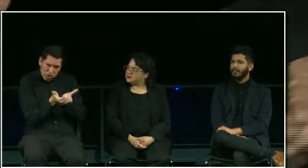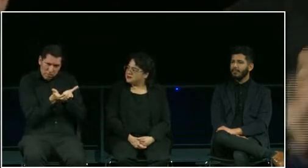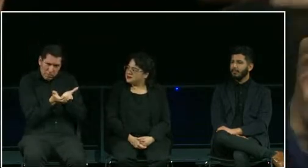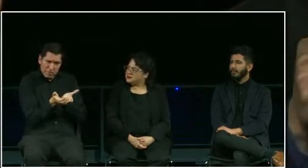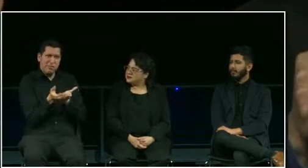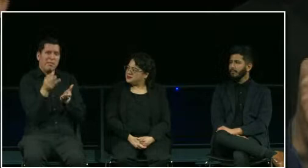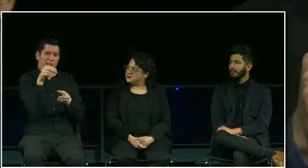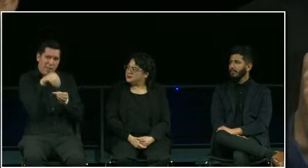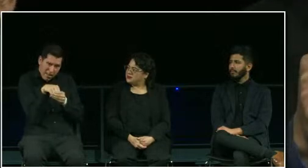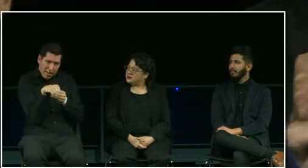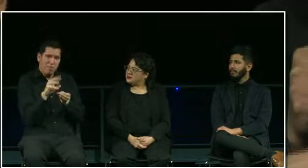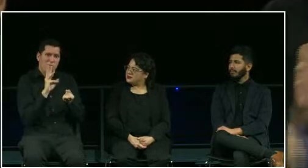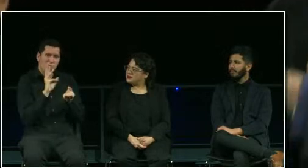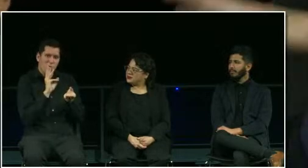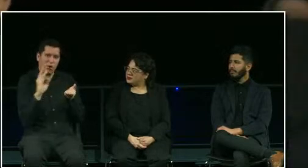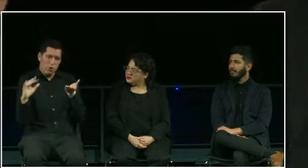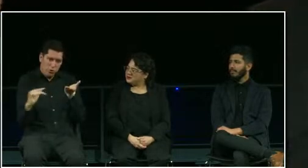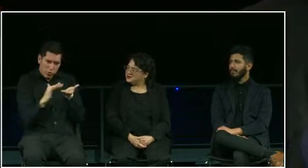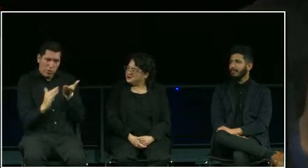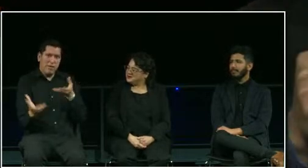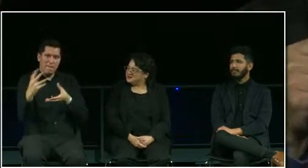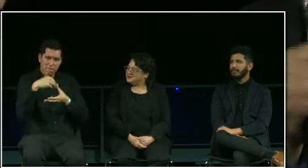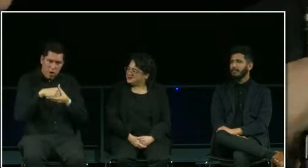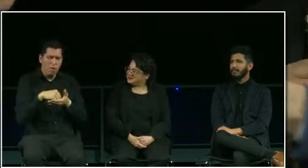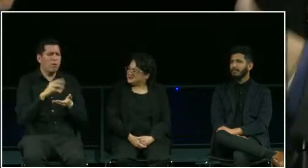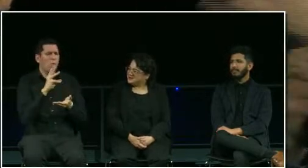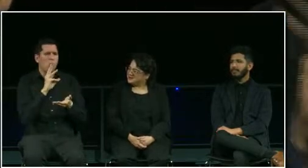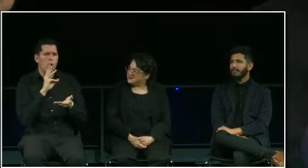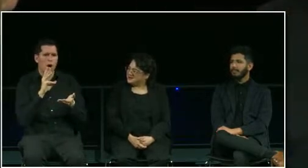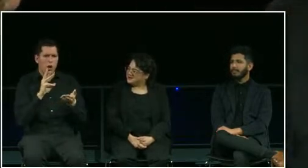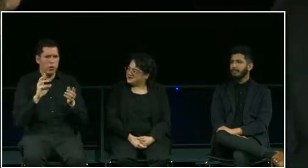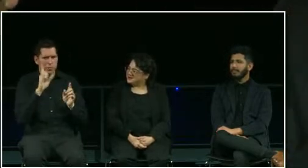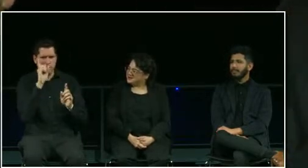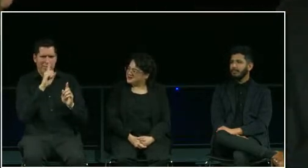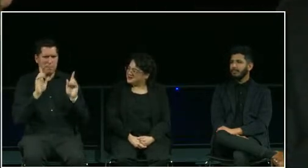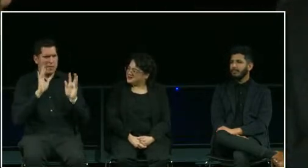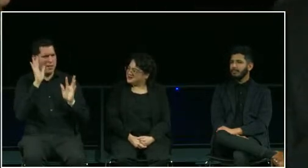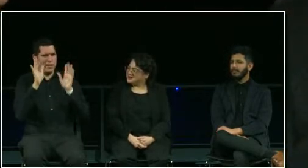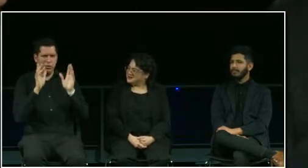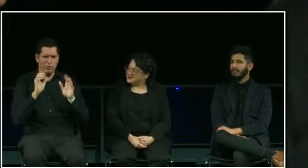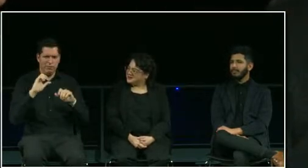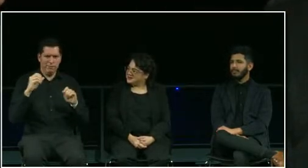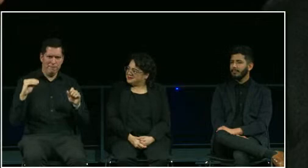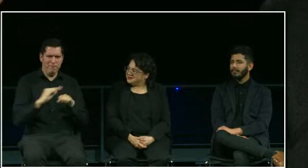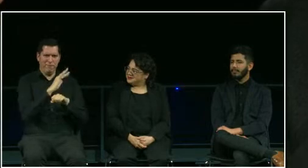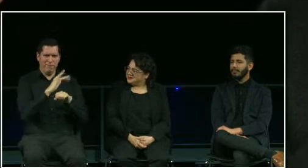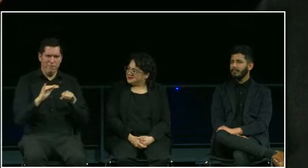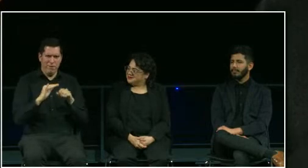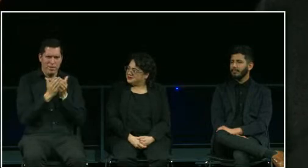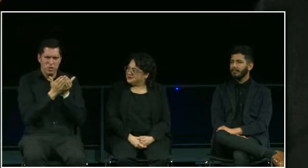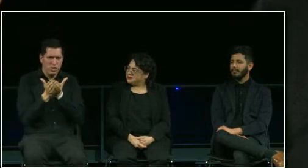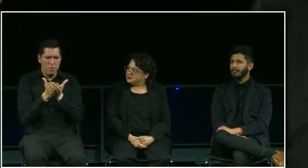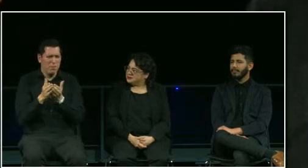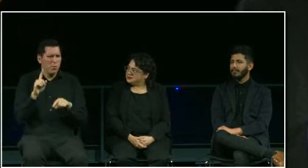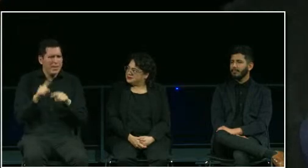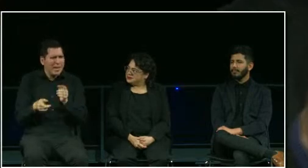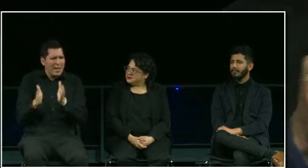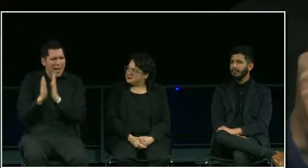the water and being affected by the water. We always had this water simulation affecting the ship. But we couldn't ask the animators